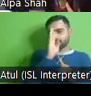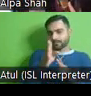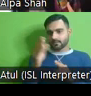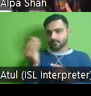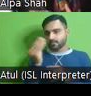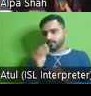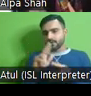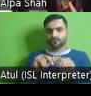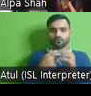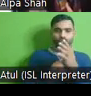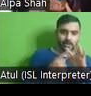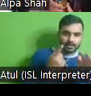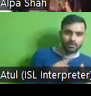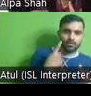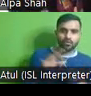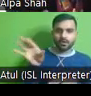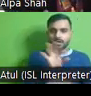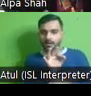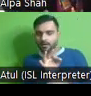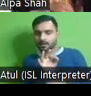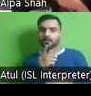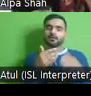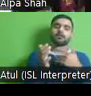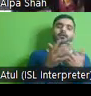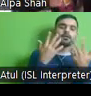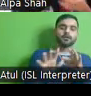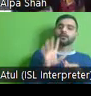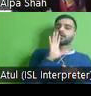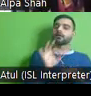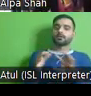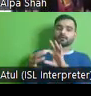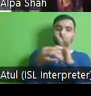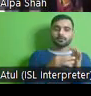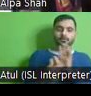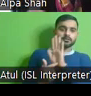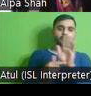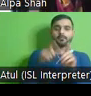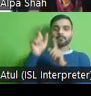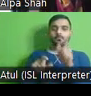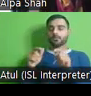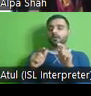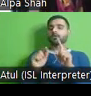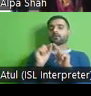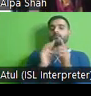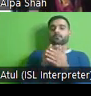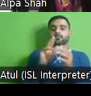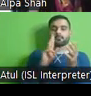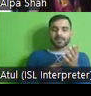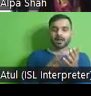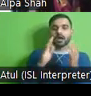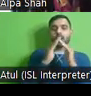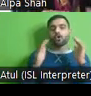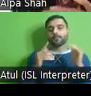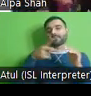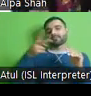some pattern in who is selected. But there was no pattern. It was really like rotating between different houses. And